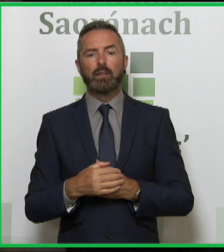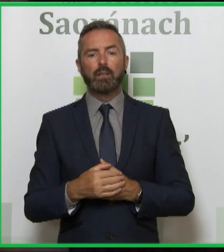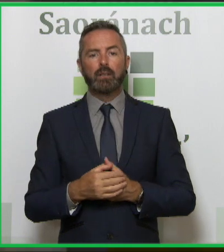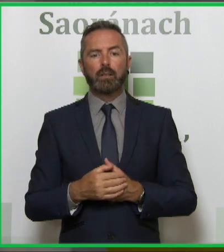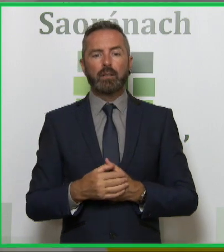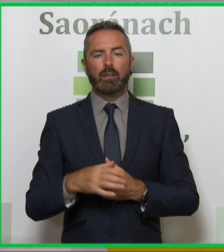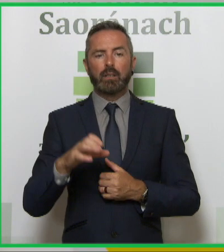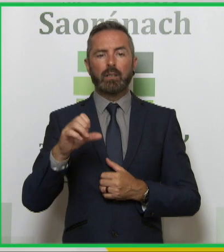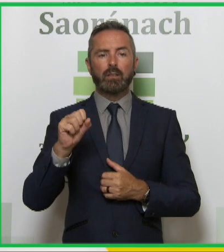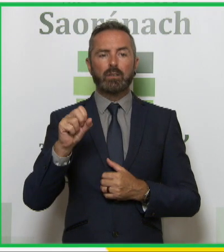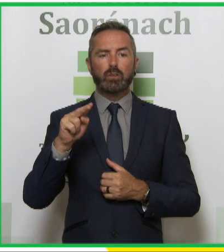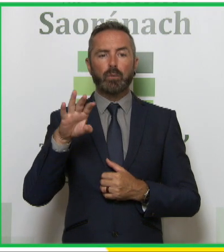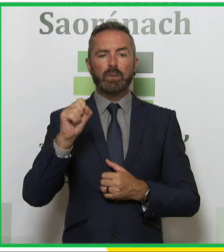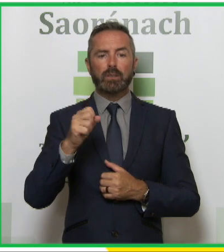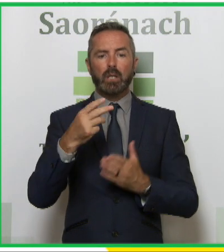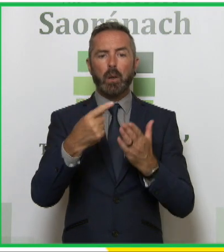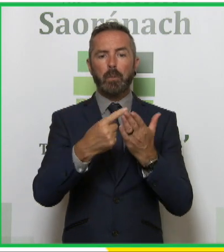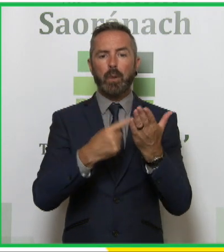substance policy research centre.